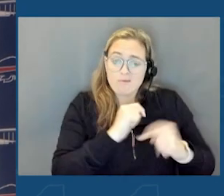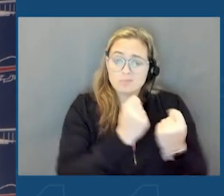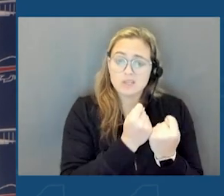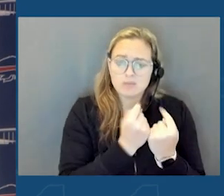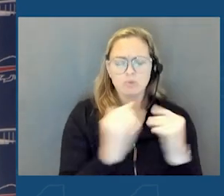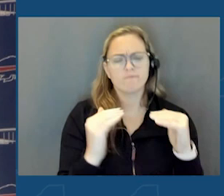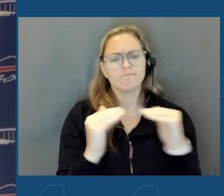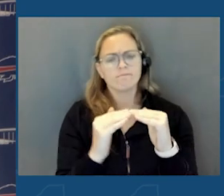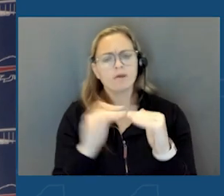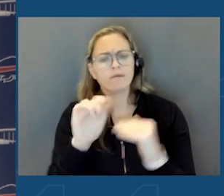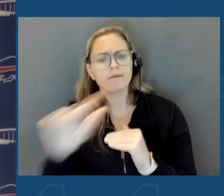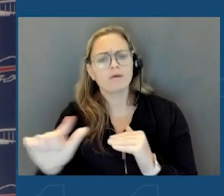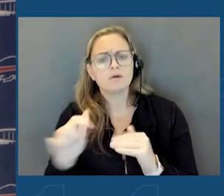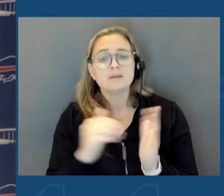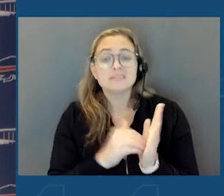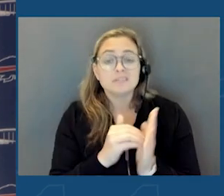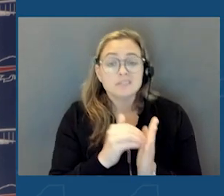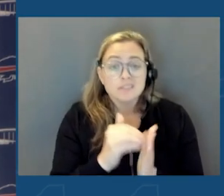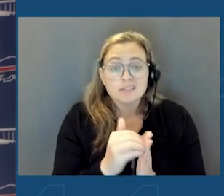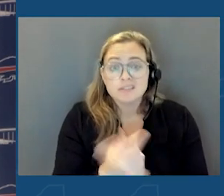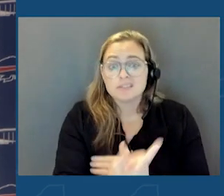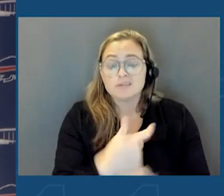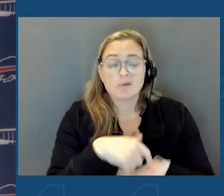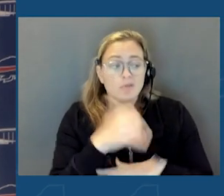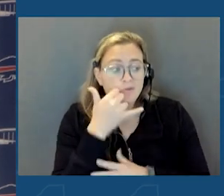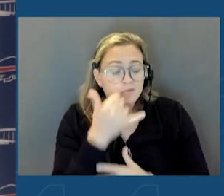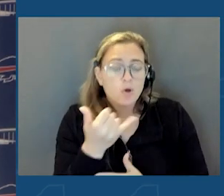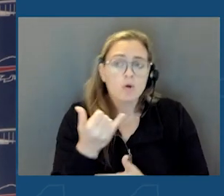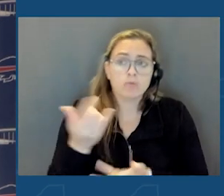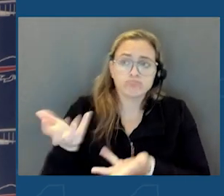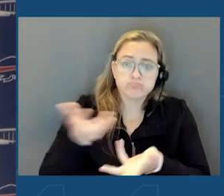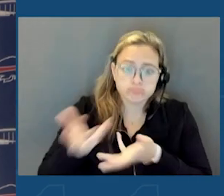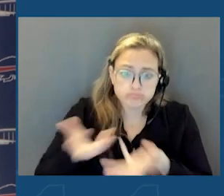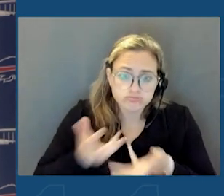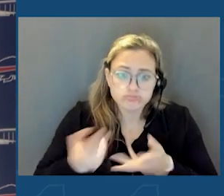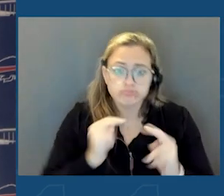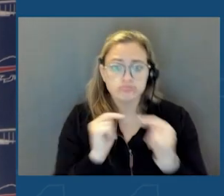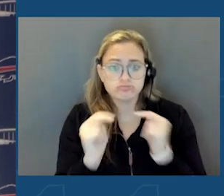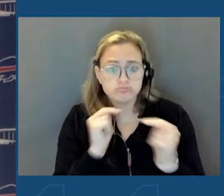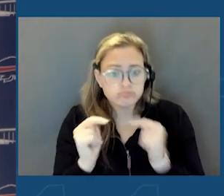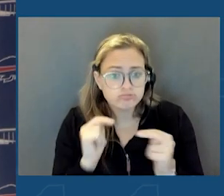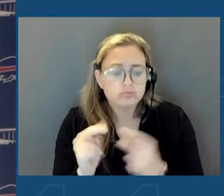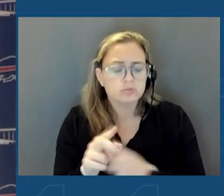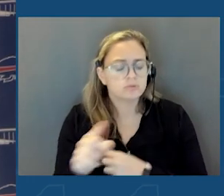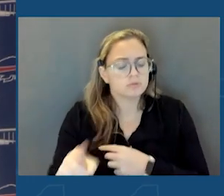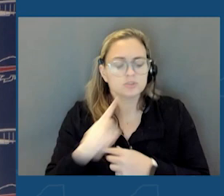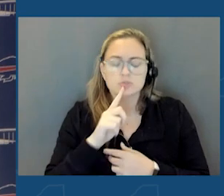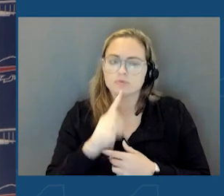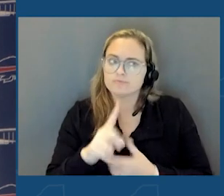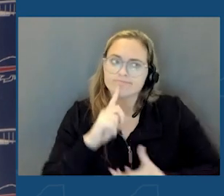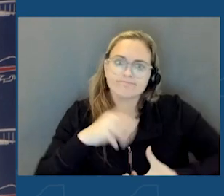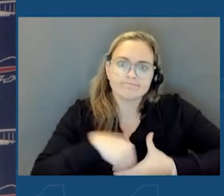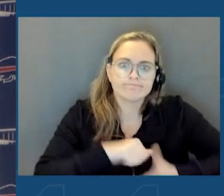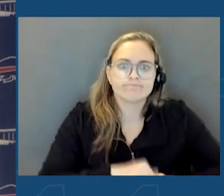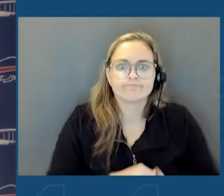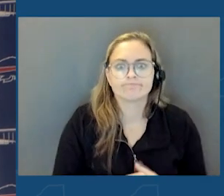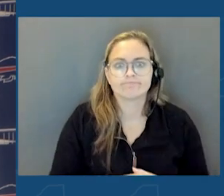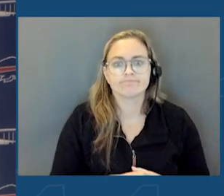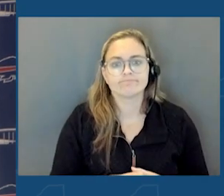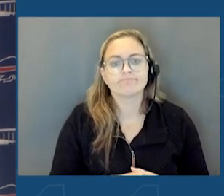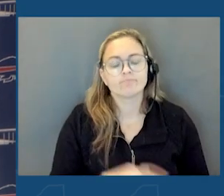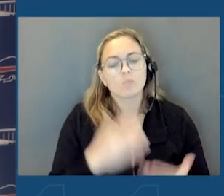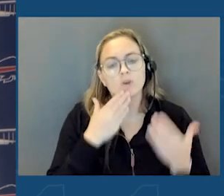There's a lot of times I spent on the phone talking to the governor during the negotiation process. She was intimately involved, and I want to thank